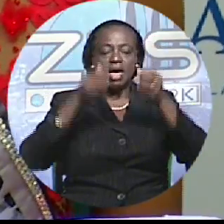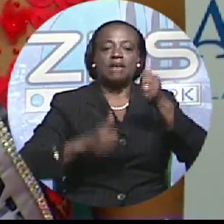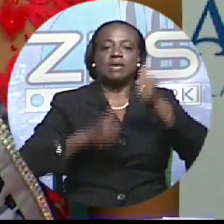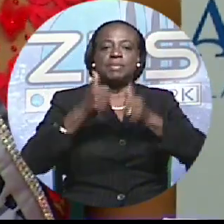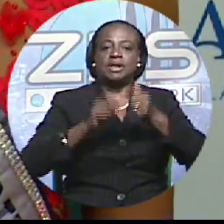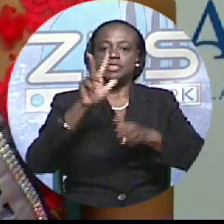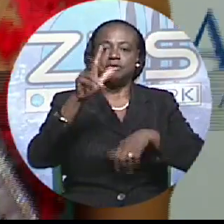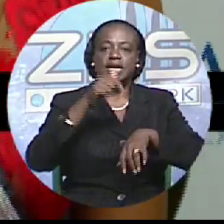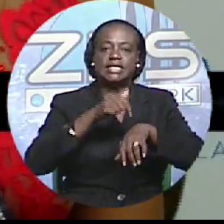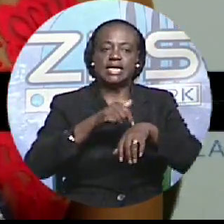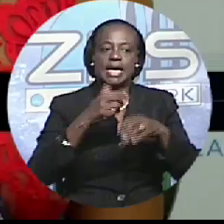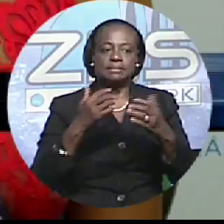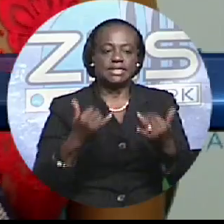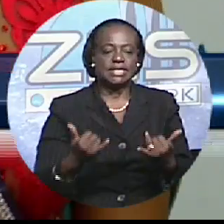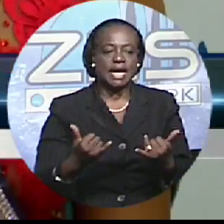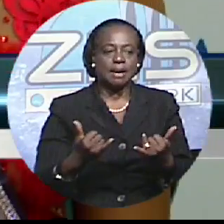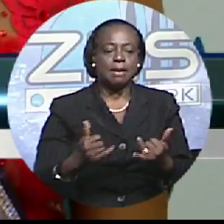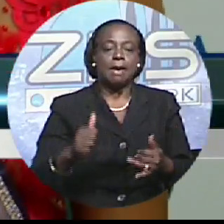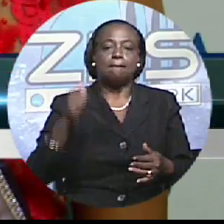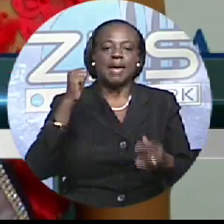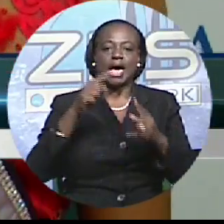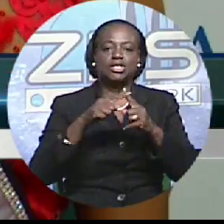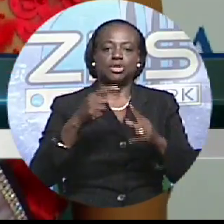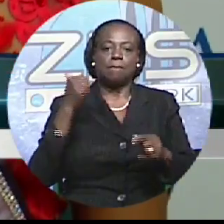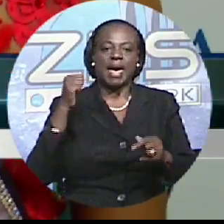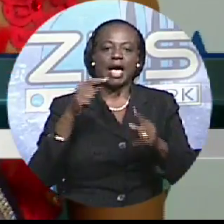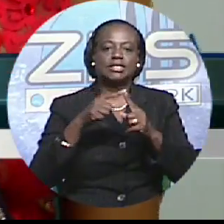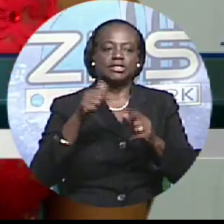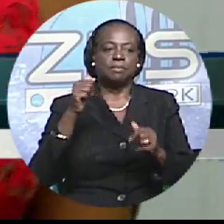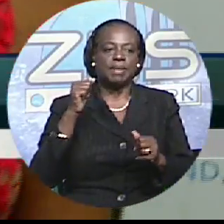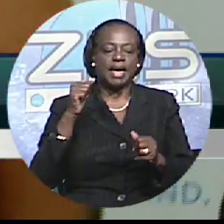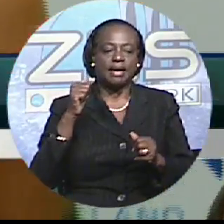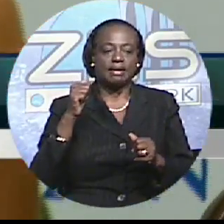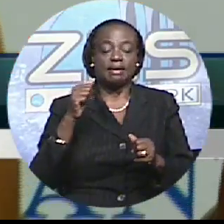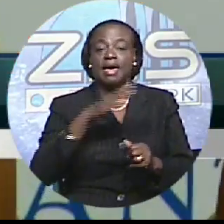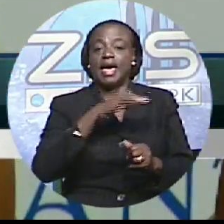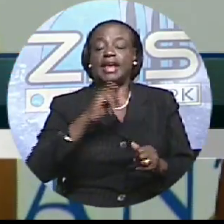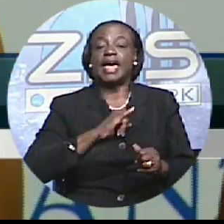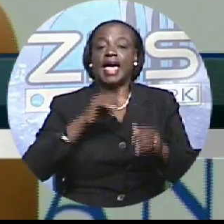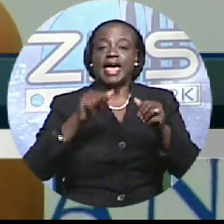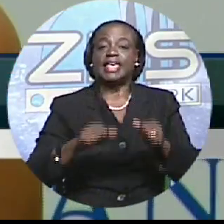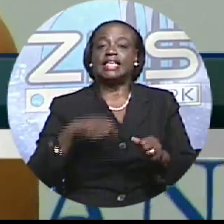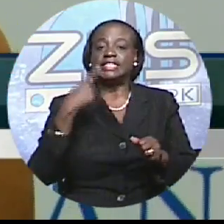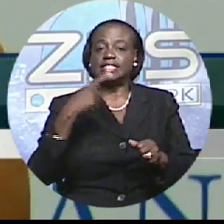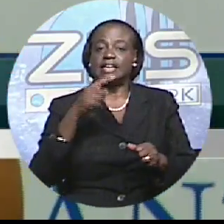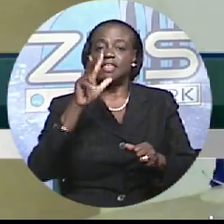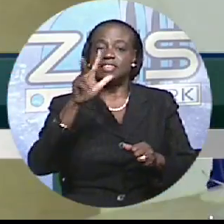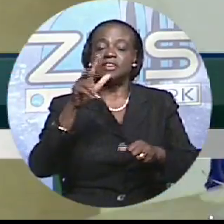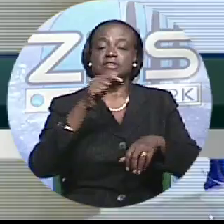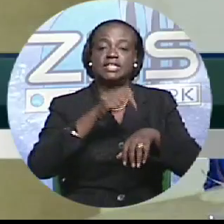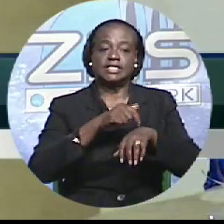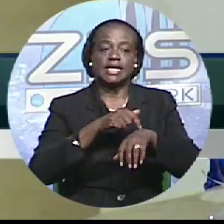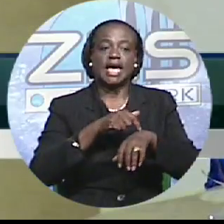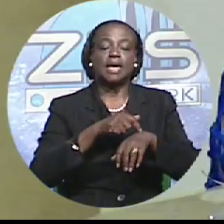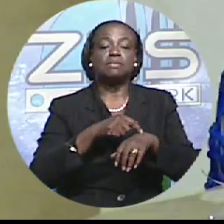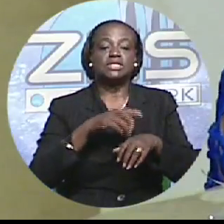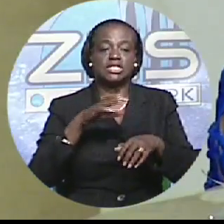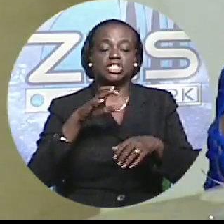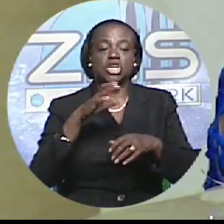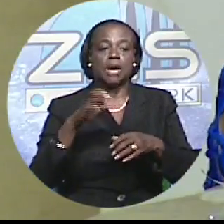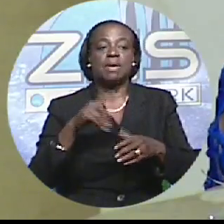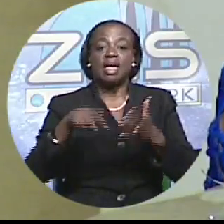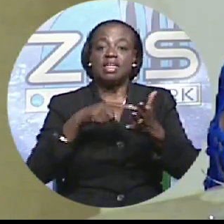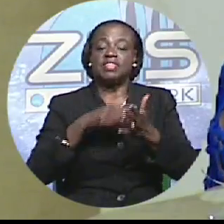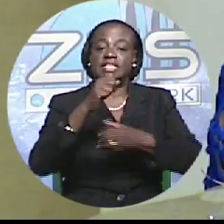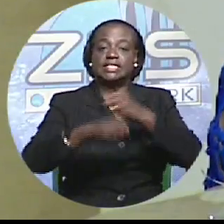now, back to back to back, and I can definitely say the 3rd time is definitely the charm. This year, I went after